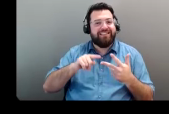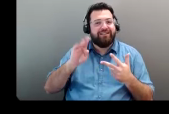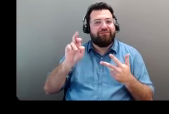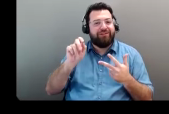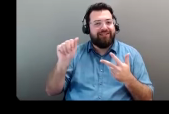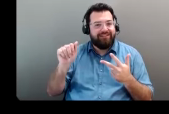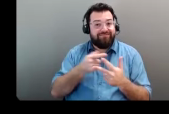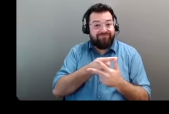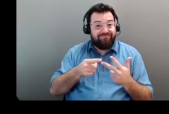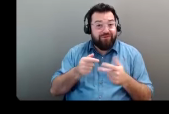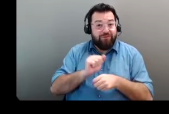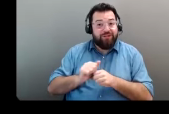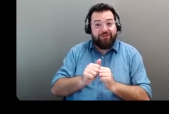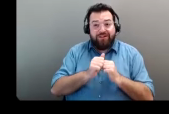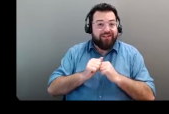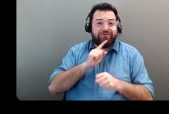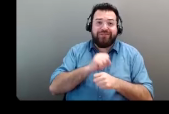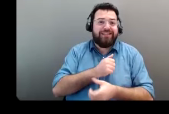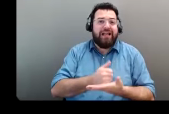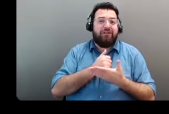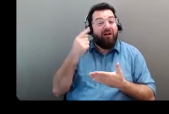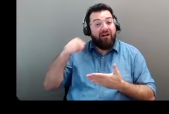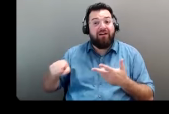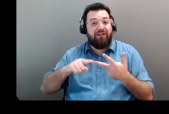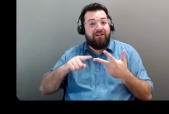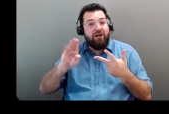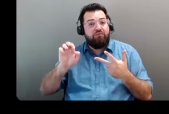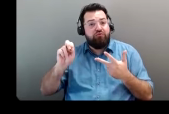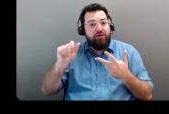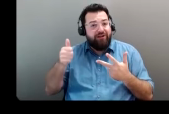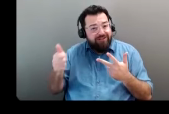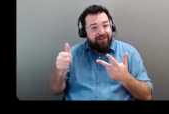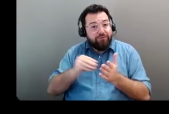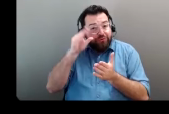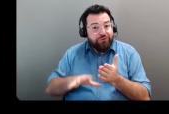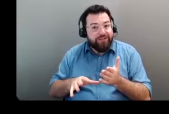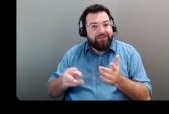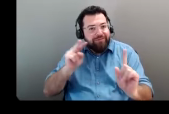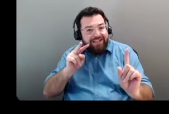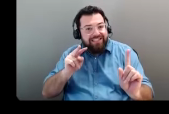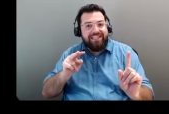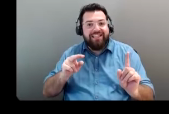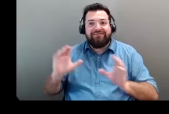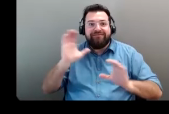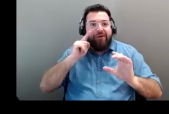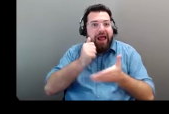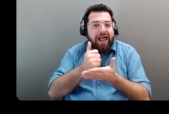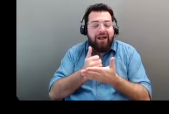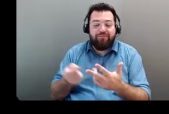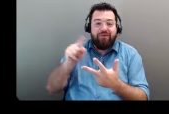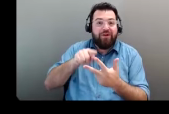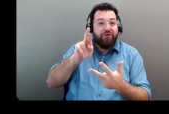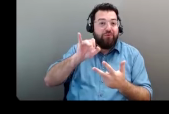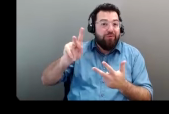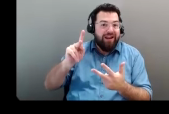really helped me from Breanna being at the student facing, looking for help, and Rick also being side by